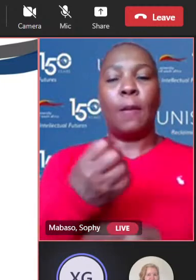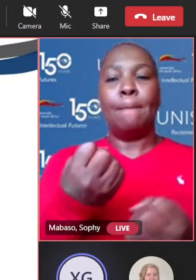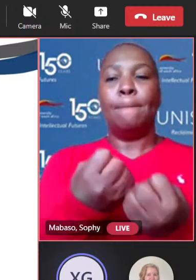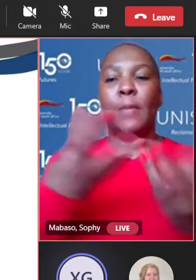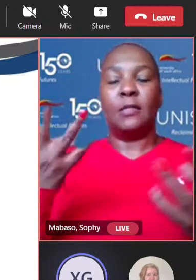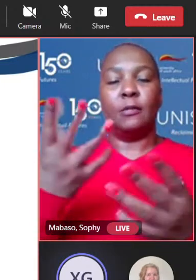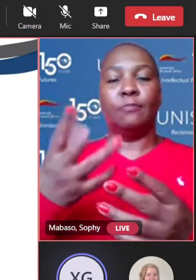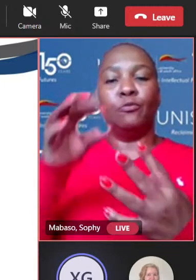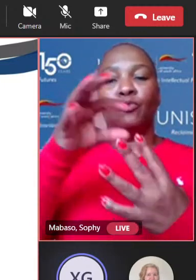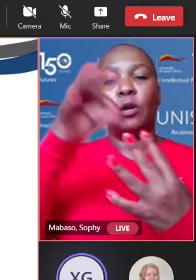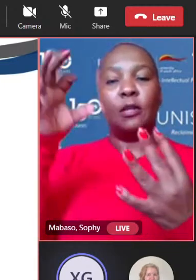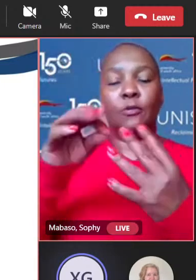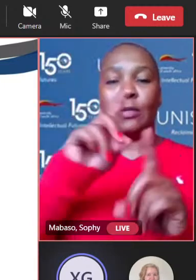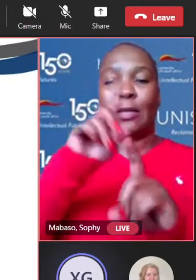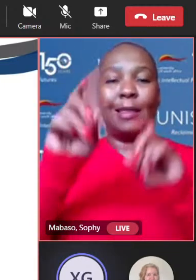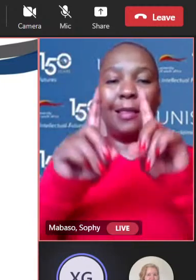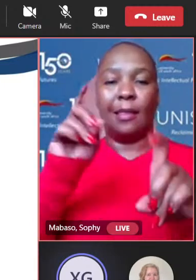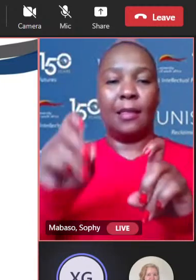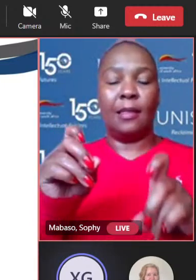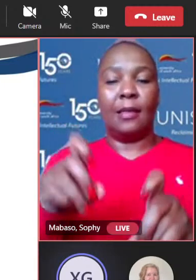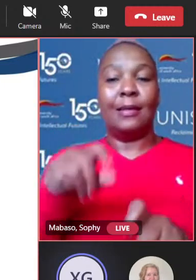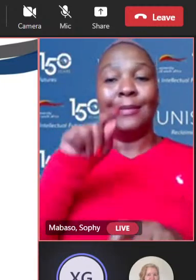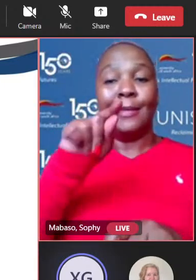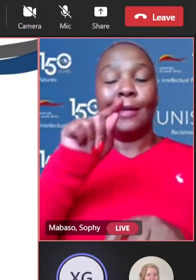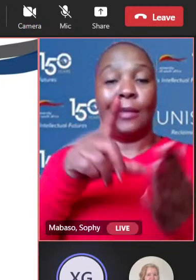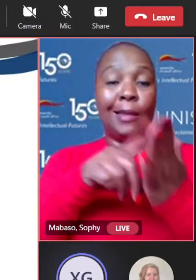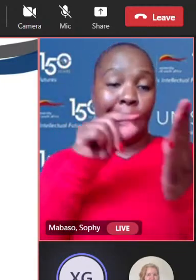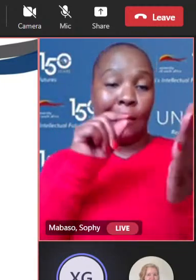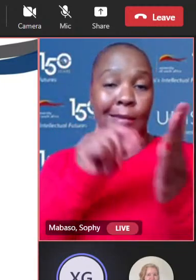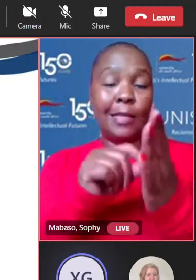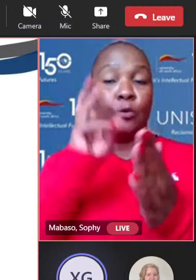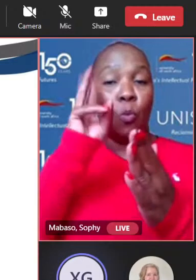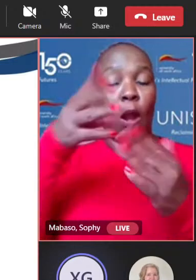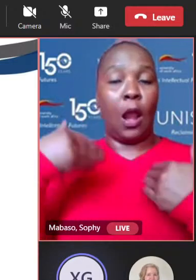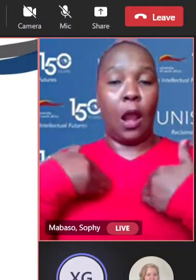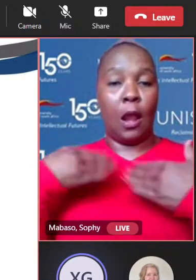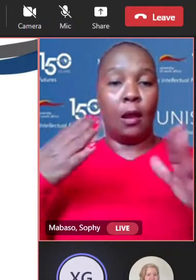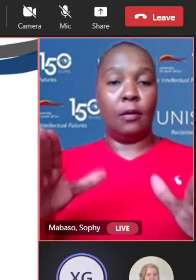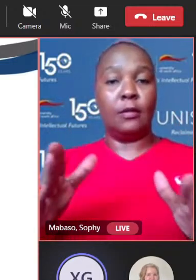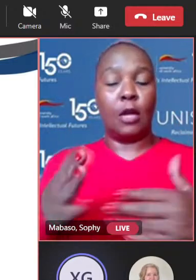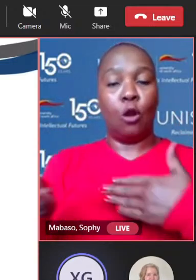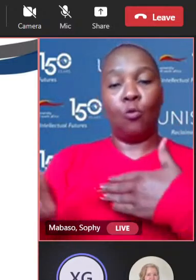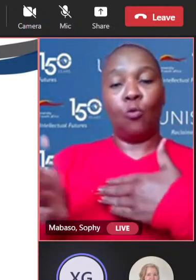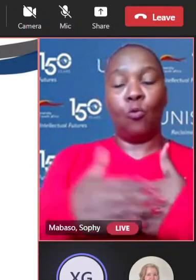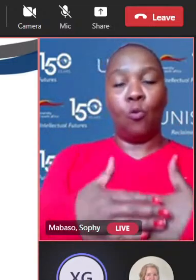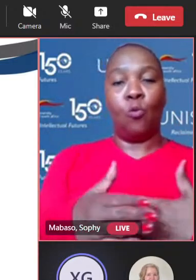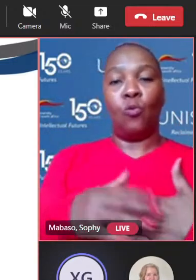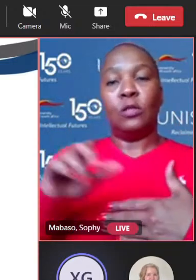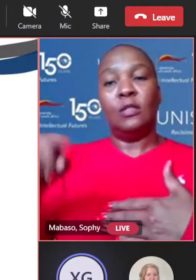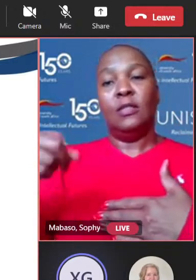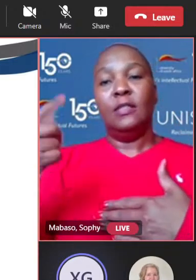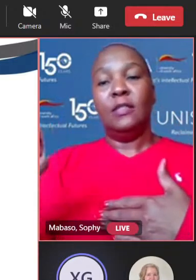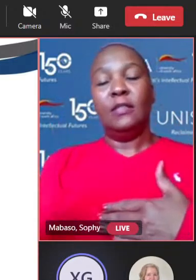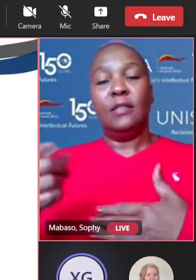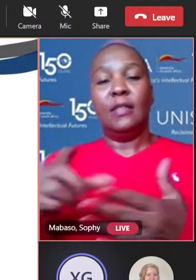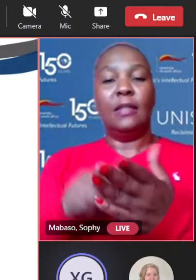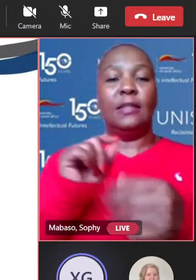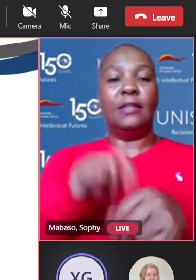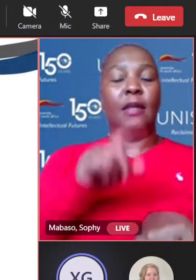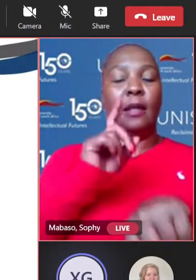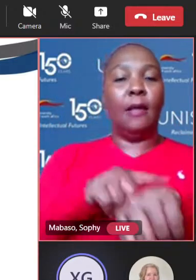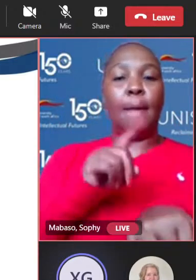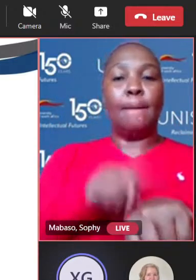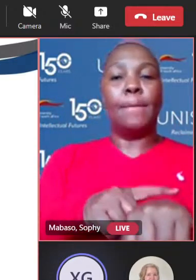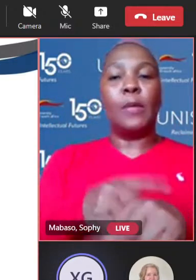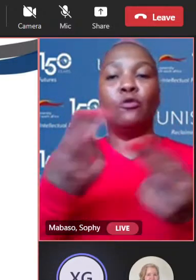Only on that particular date will it open and then close on a particular date and time as well. Now, I think what the university is looking